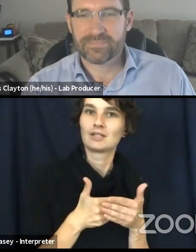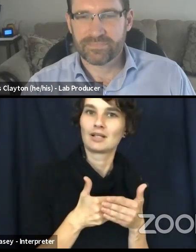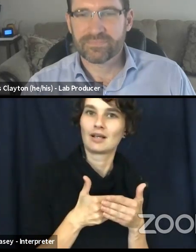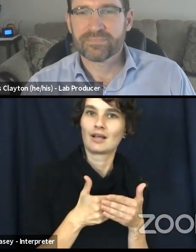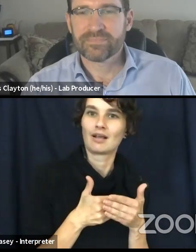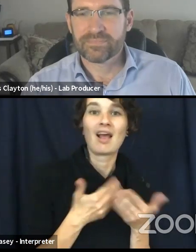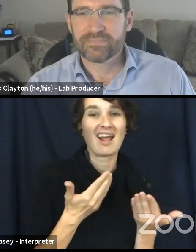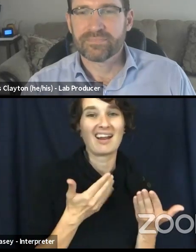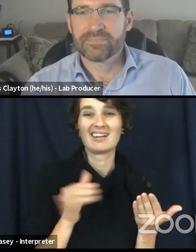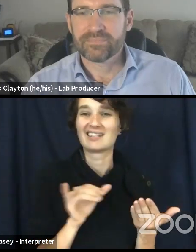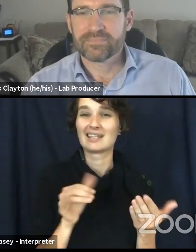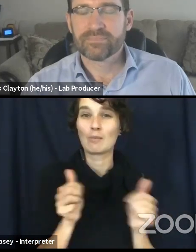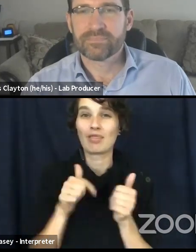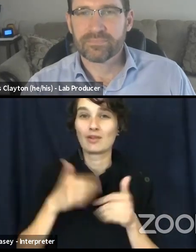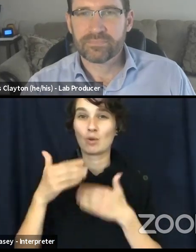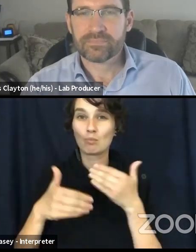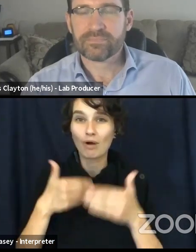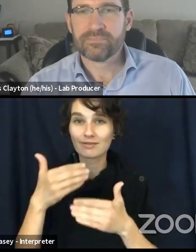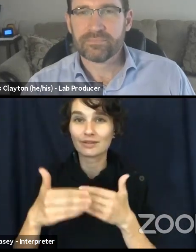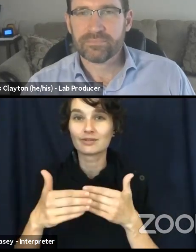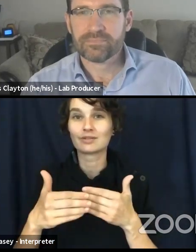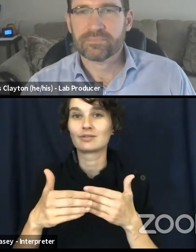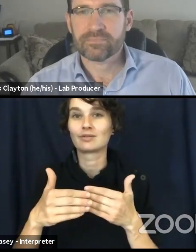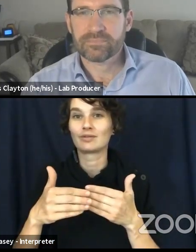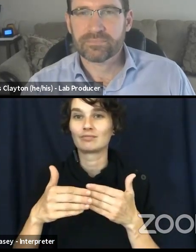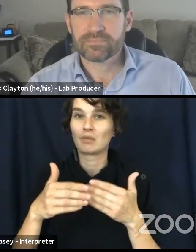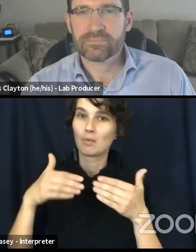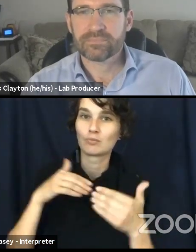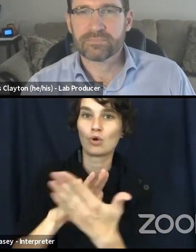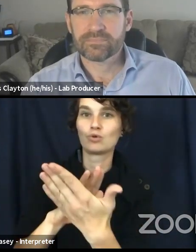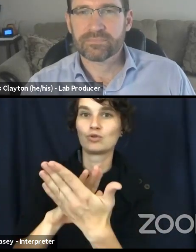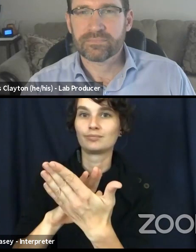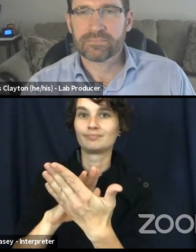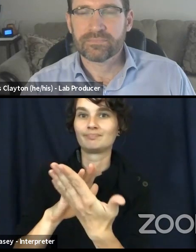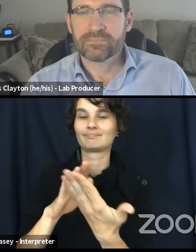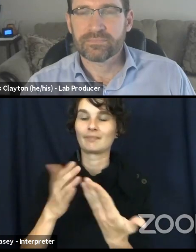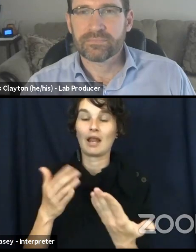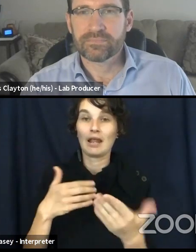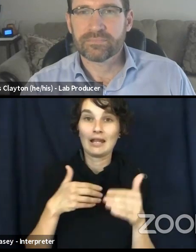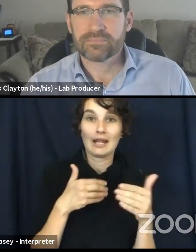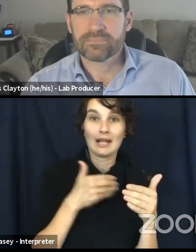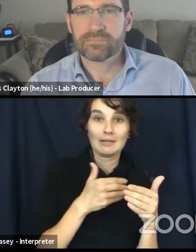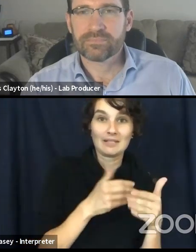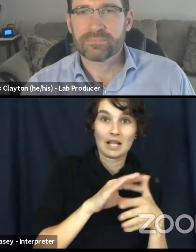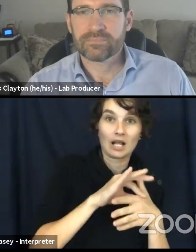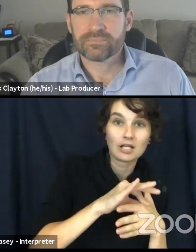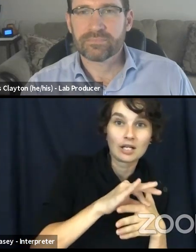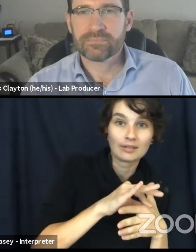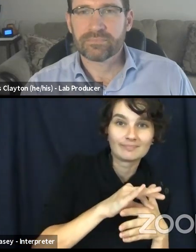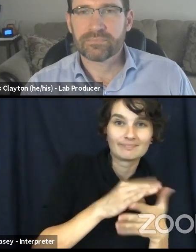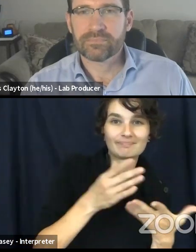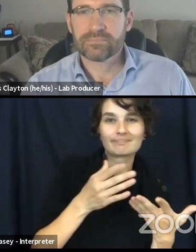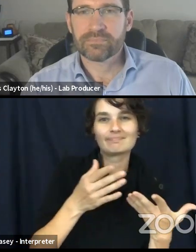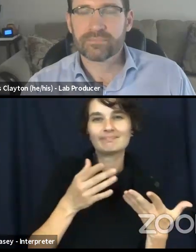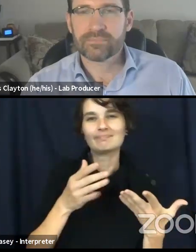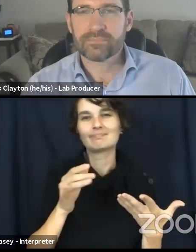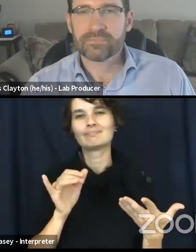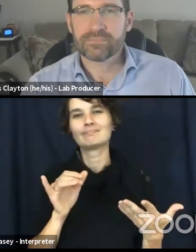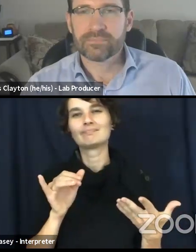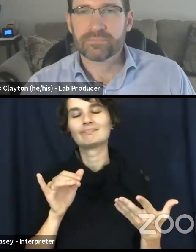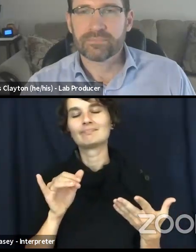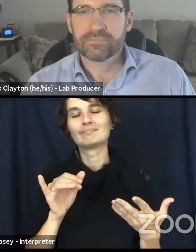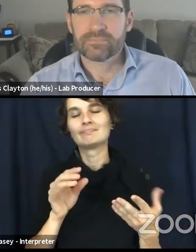than intimacy as a content. You know, intimacy in the act of working together so much more depends on the personhood in a way, and the presence.